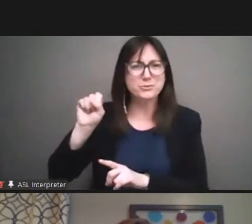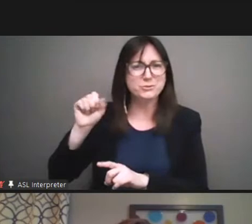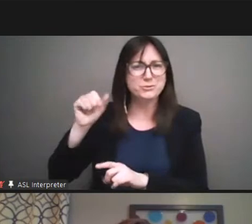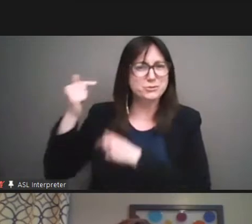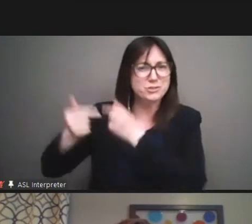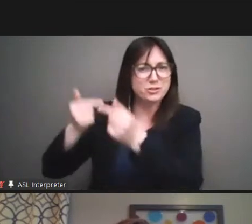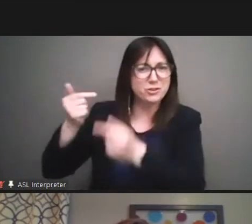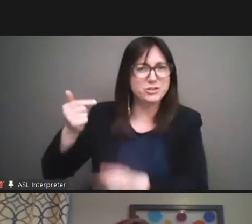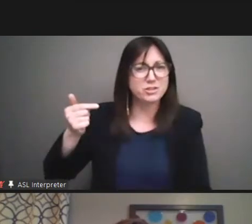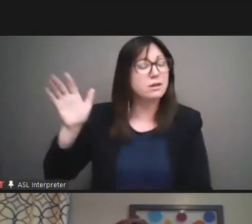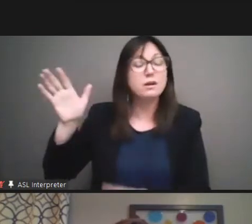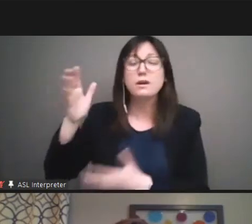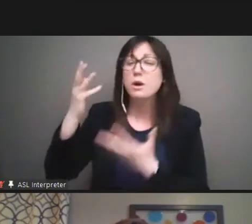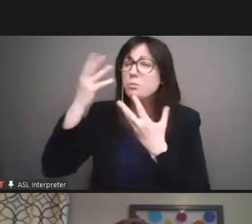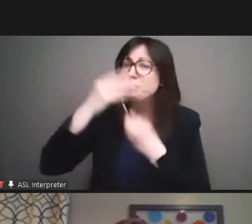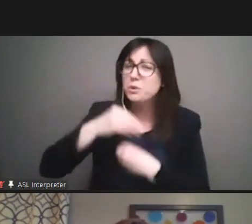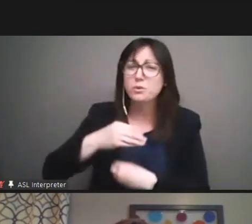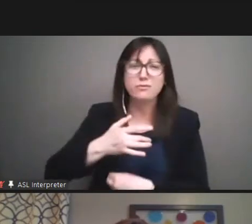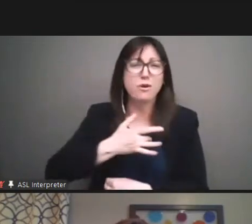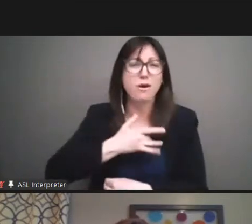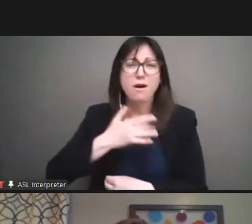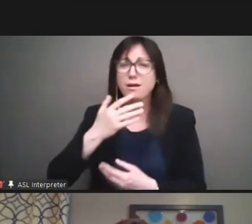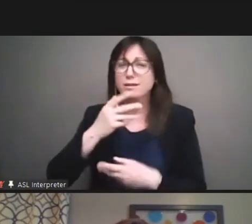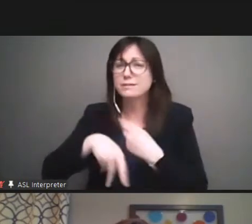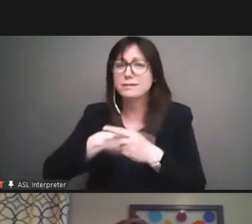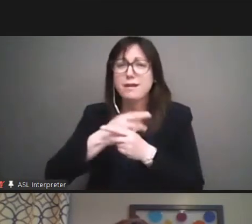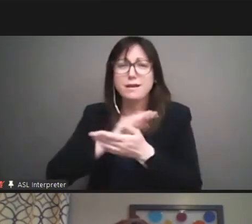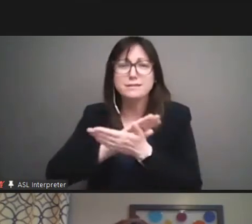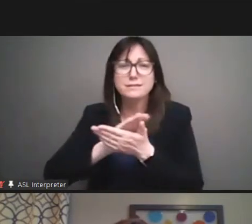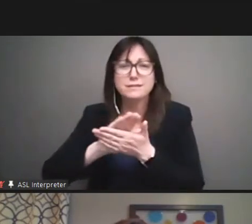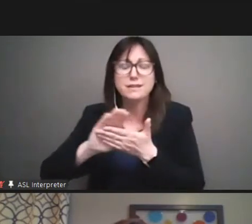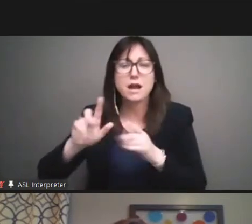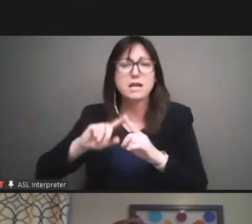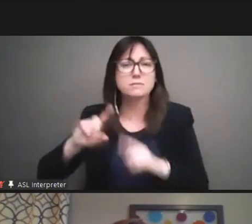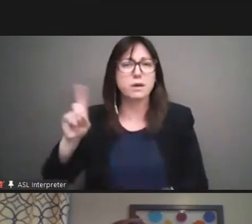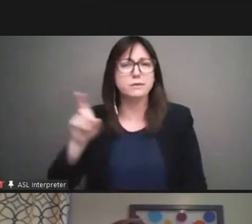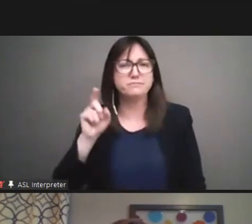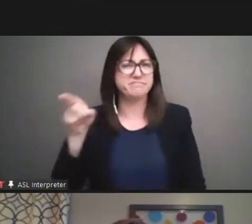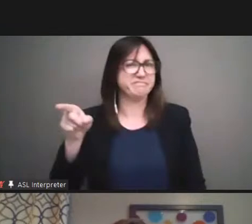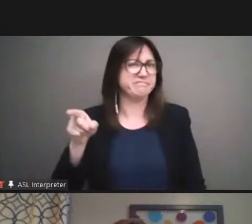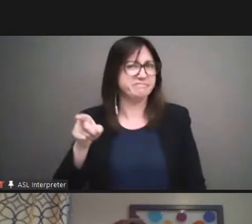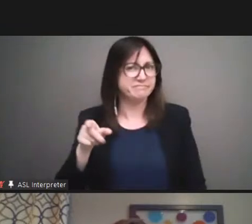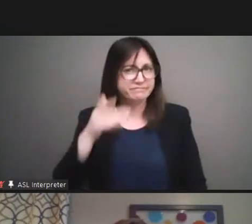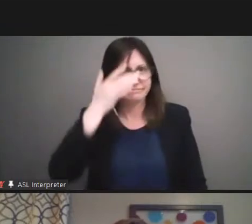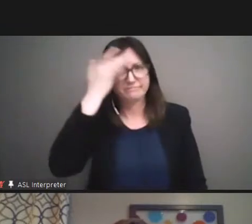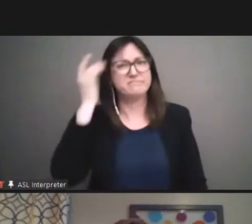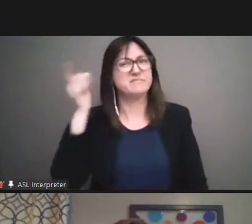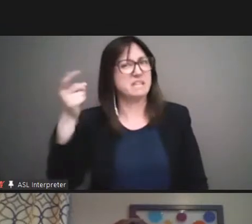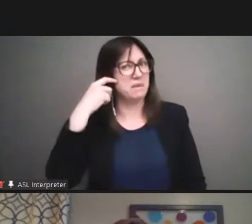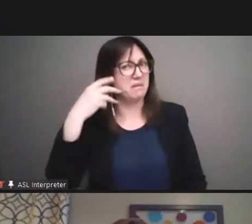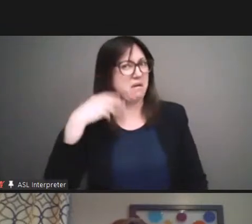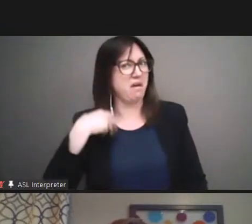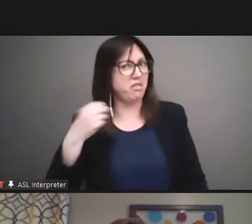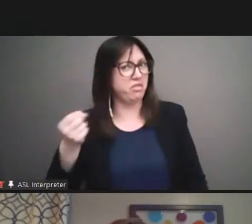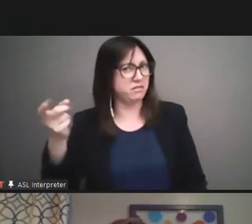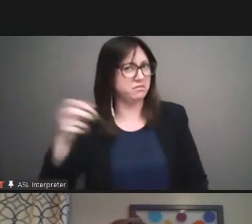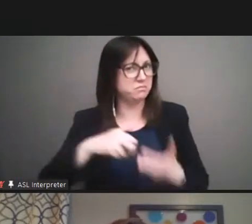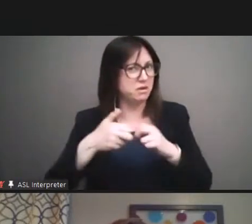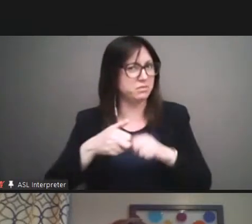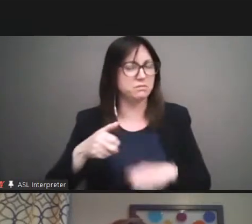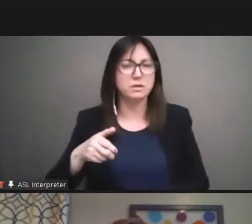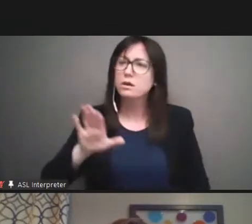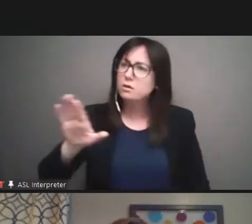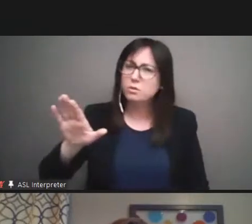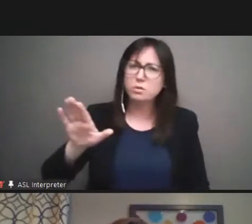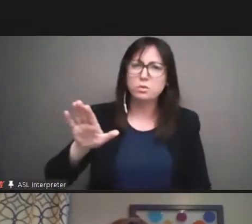are kind, beautiful human beings, but they'll say, oh, buddy down the road has bad nerves. No, there's a mental health condition that we should be talking about